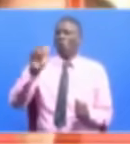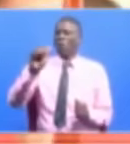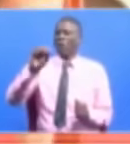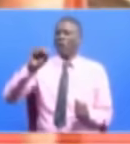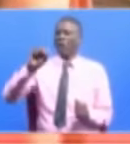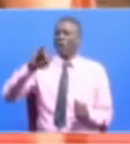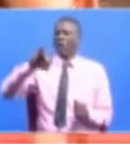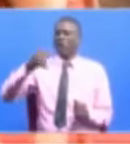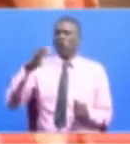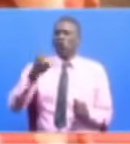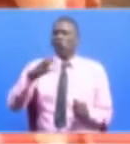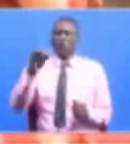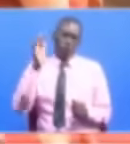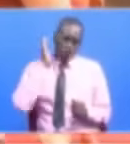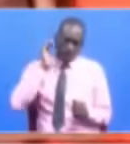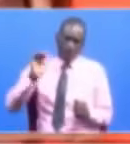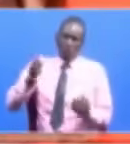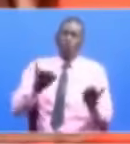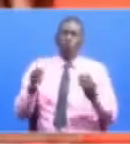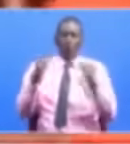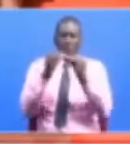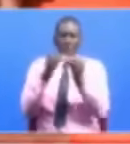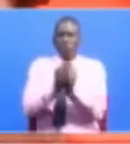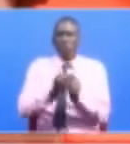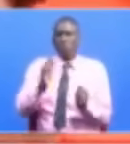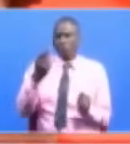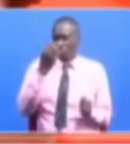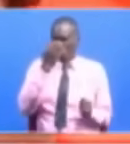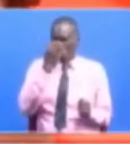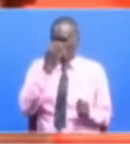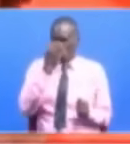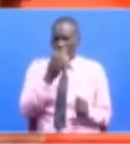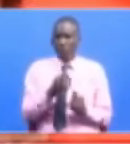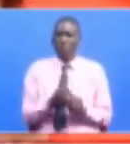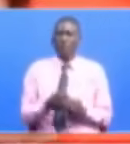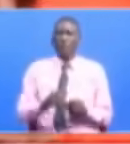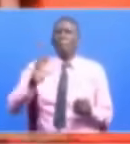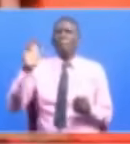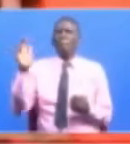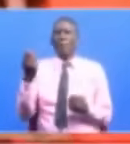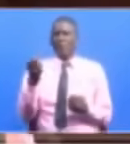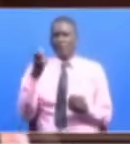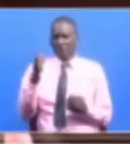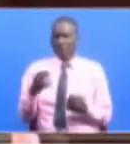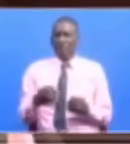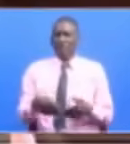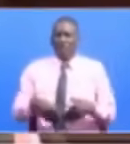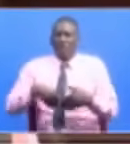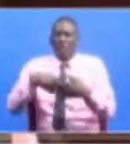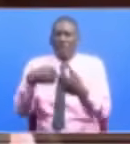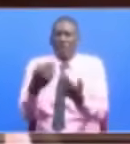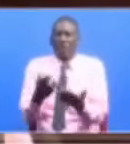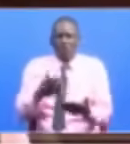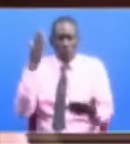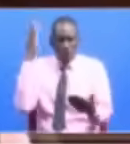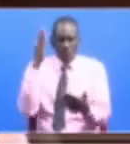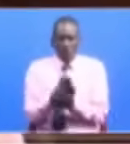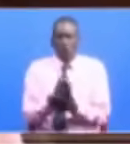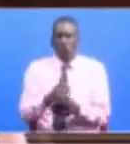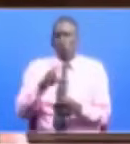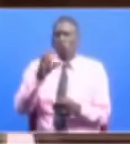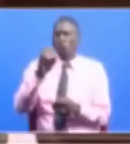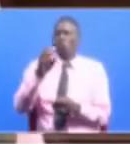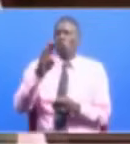to Murang'a County, where he met President William Ruto. The president is said to have given his endorsement to